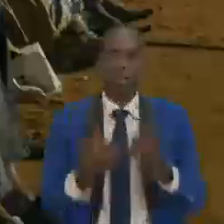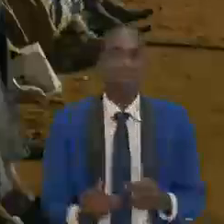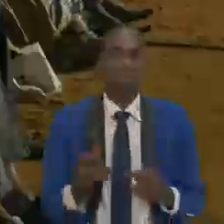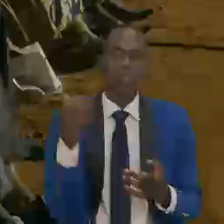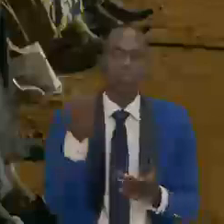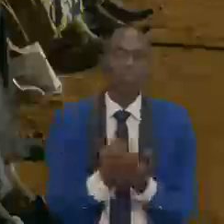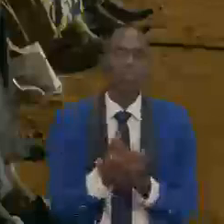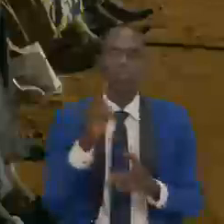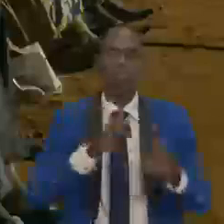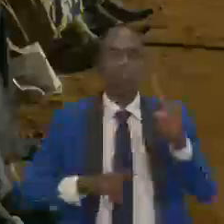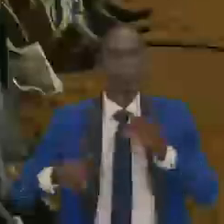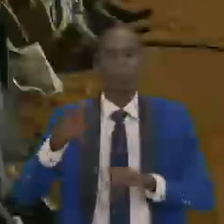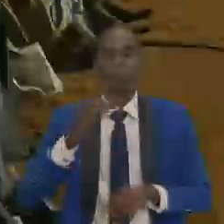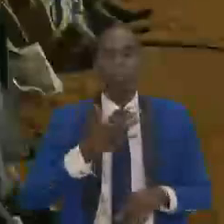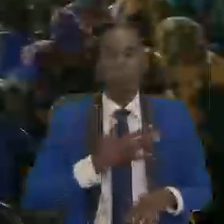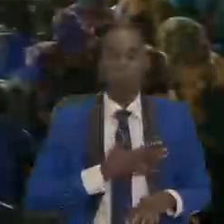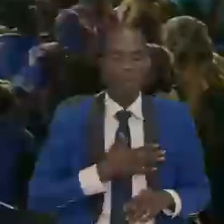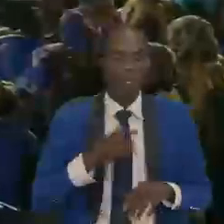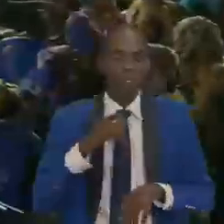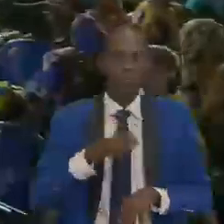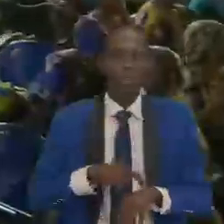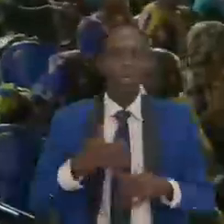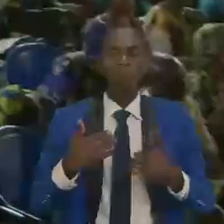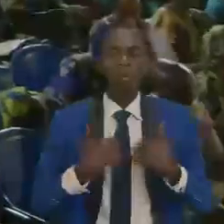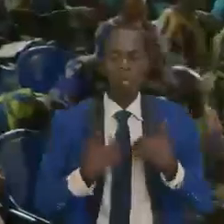come. Say, my time has